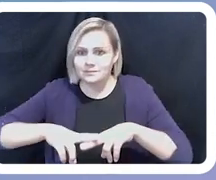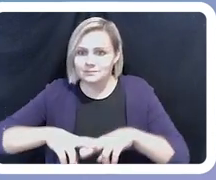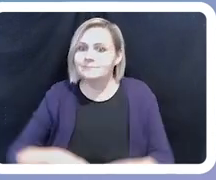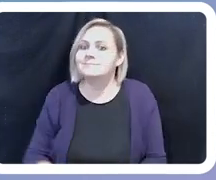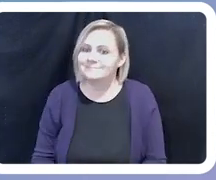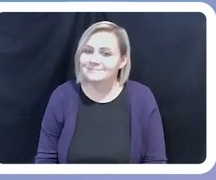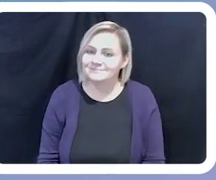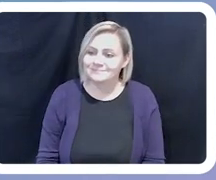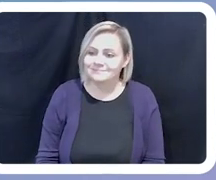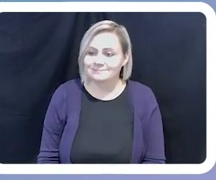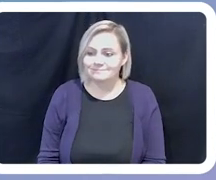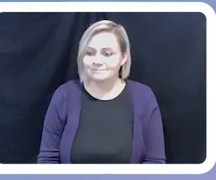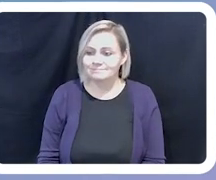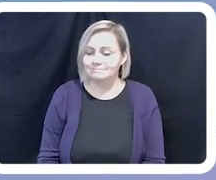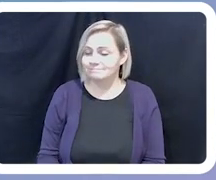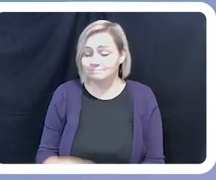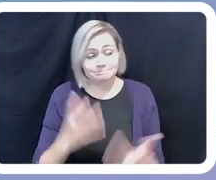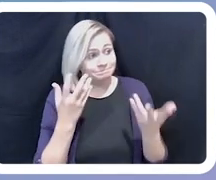it.